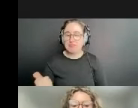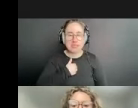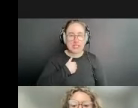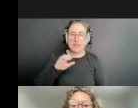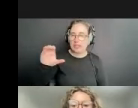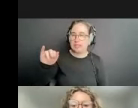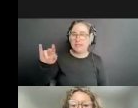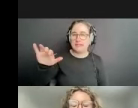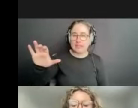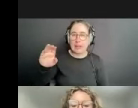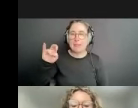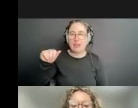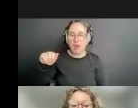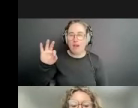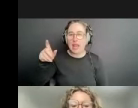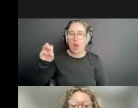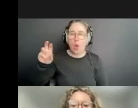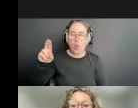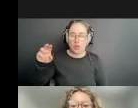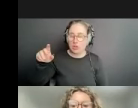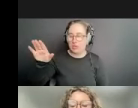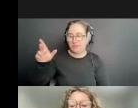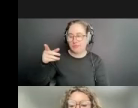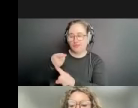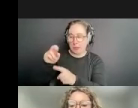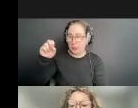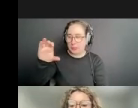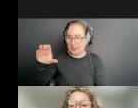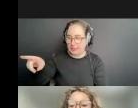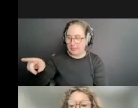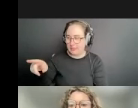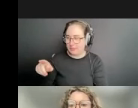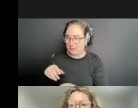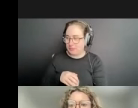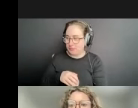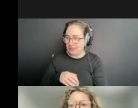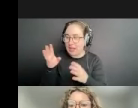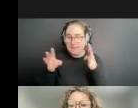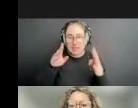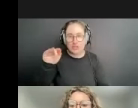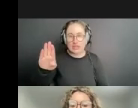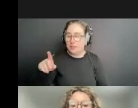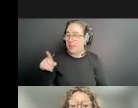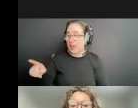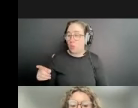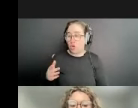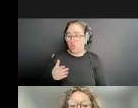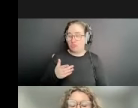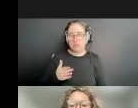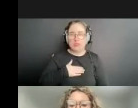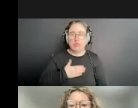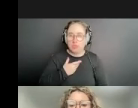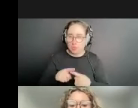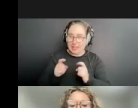at USC's Annenberg Innovation Lab, and they were generous to give us a seed grant so that we could test